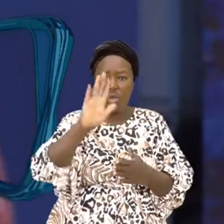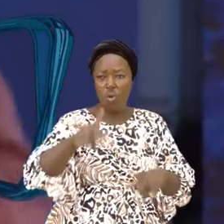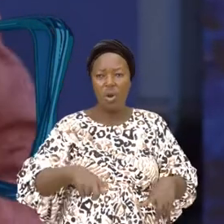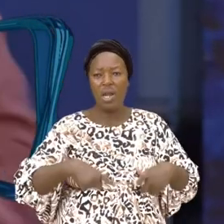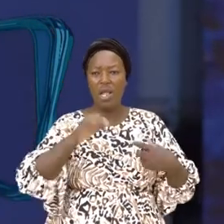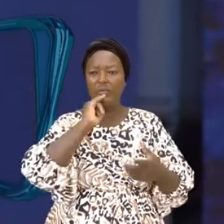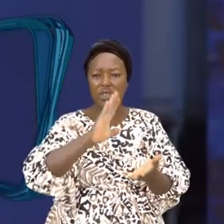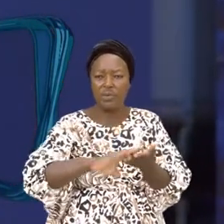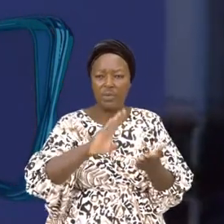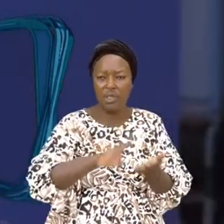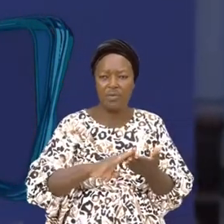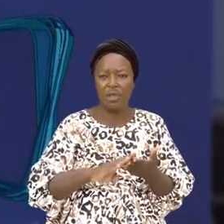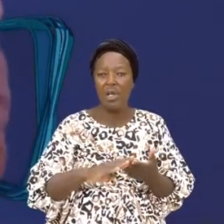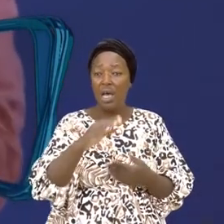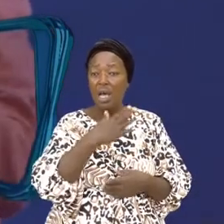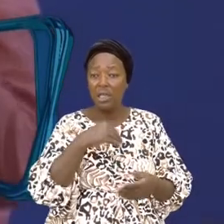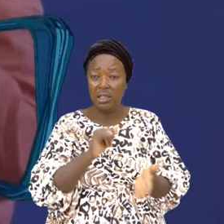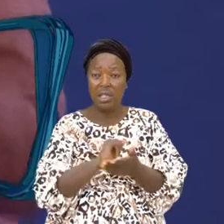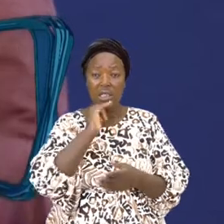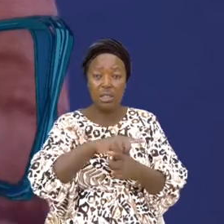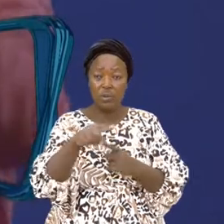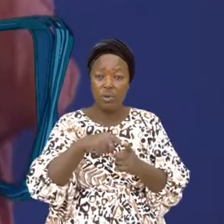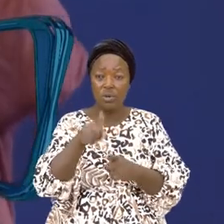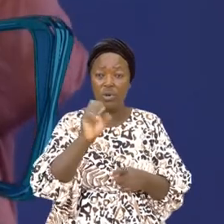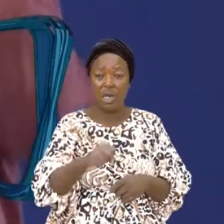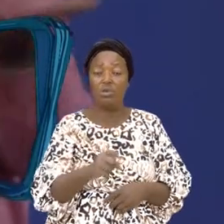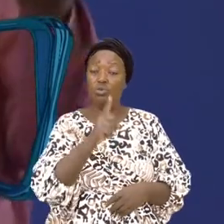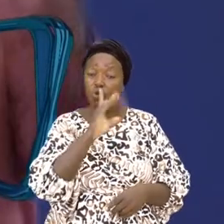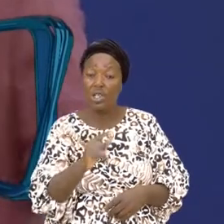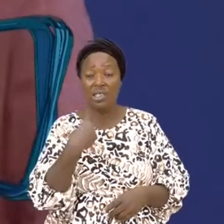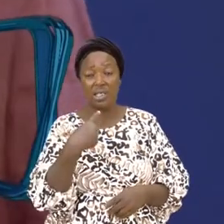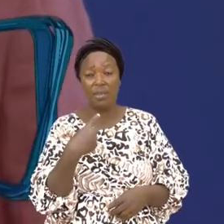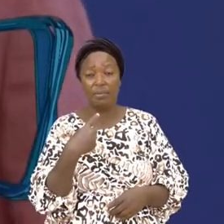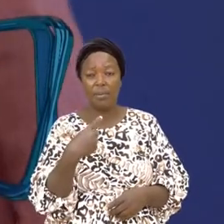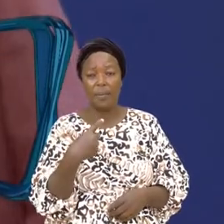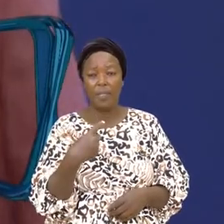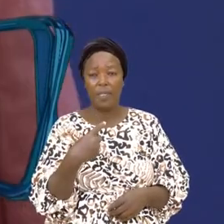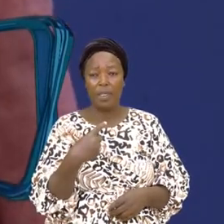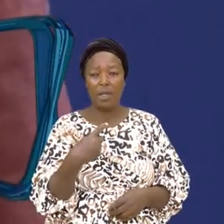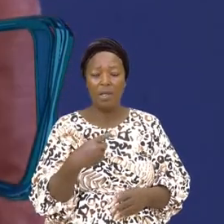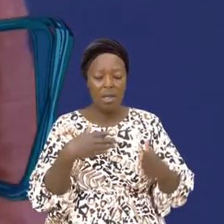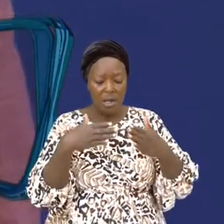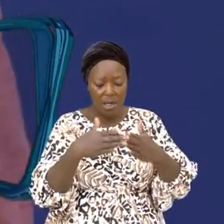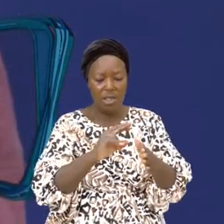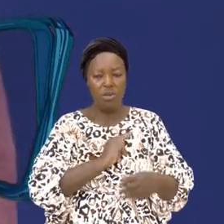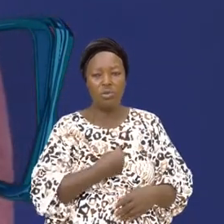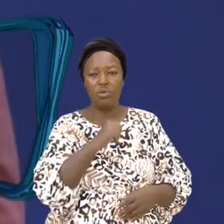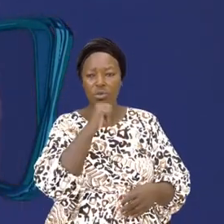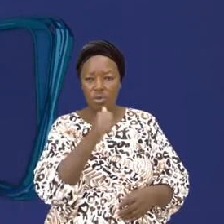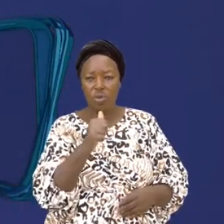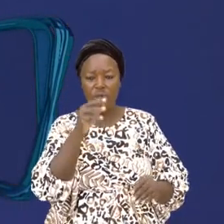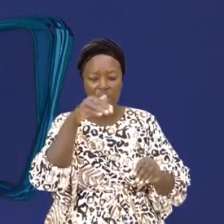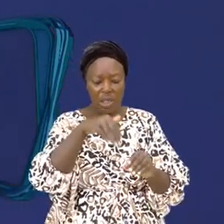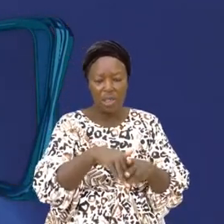is forgiven. That's when you can honestly say, lead us not